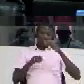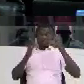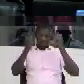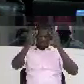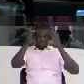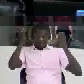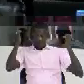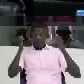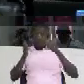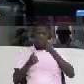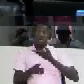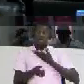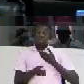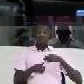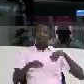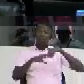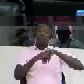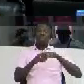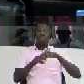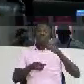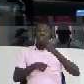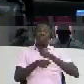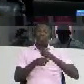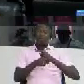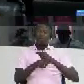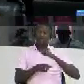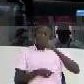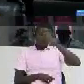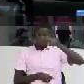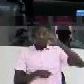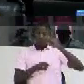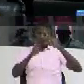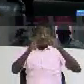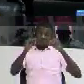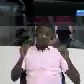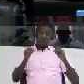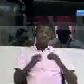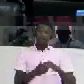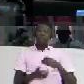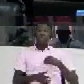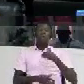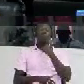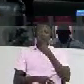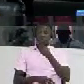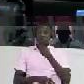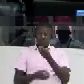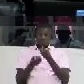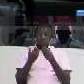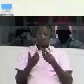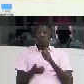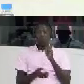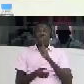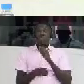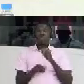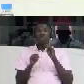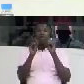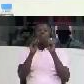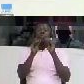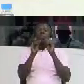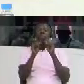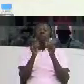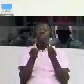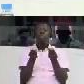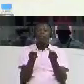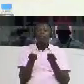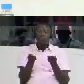experience that you've had within the Gambia Police Force. But for now, I would like you to tell me what your educational background is. dinañ ñëwaat ci li nga xam ne moo